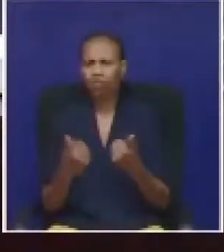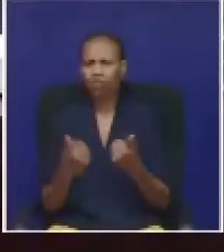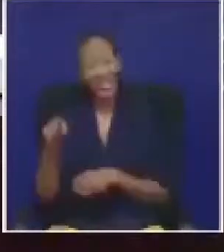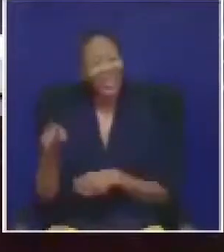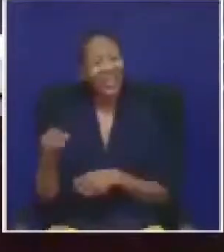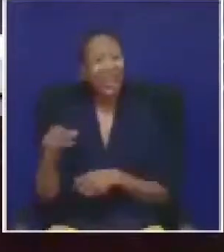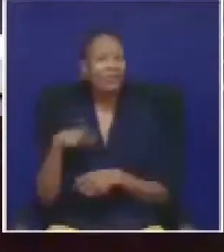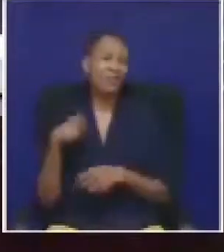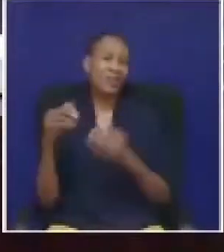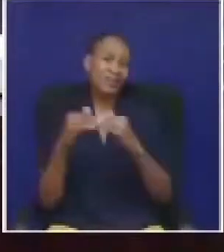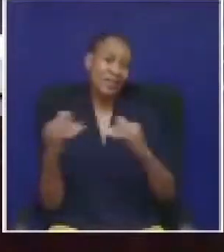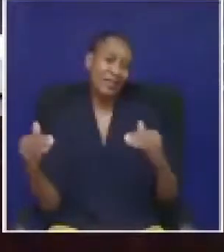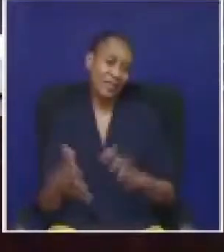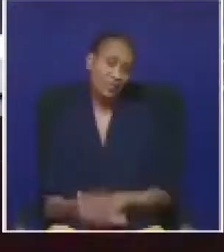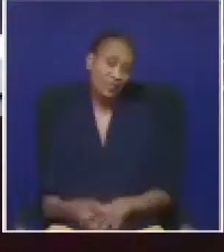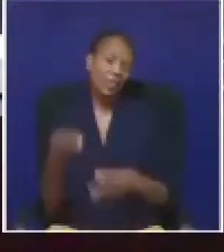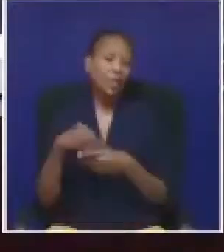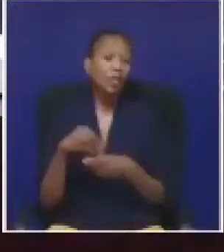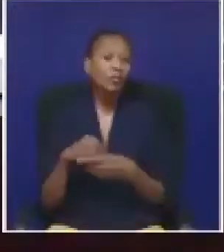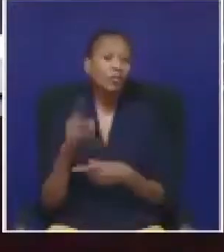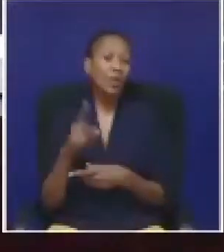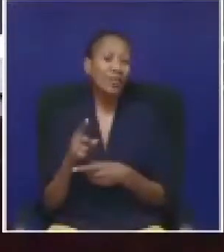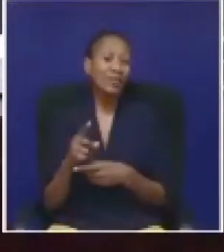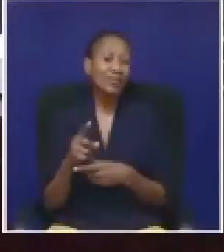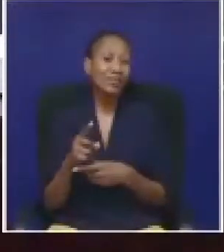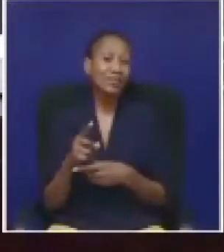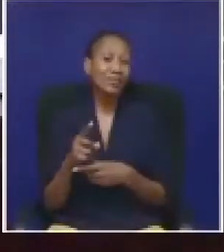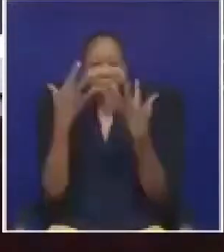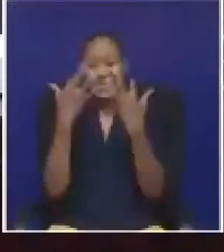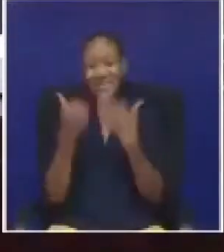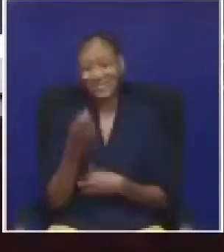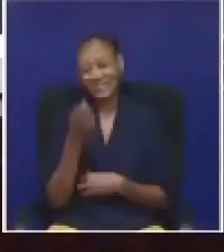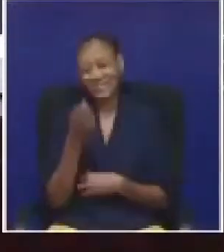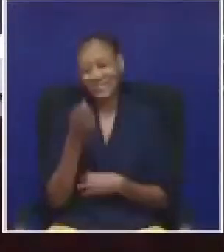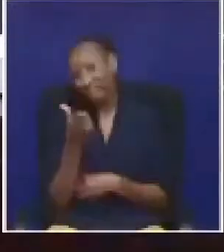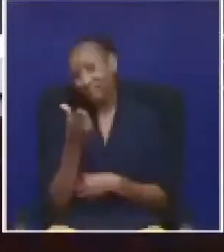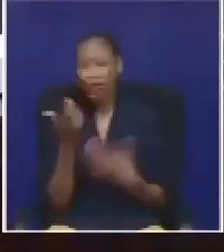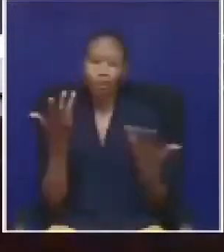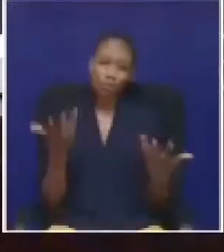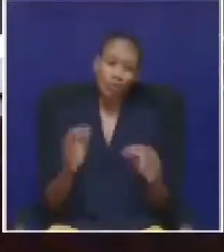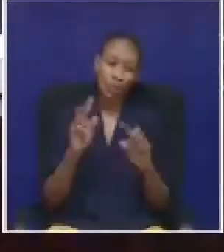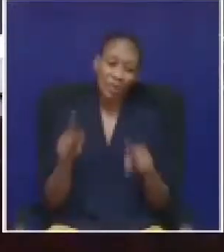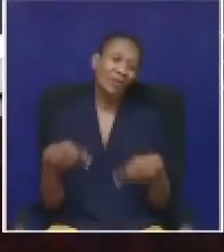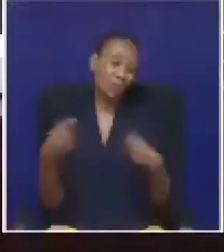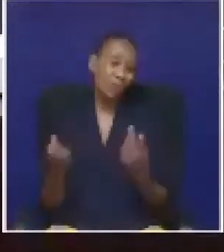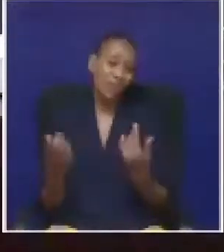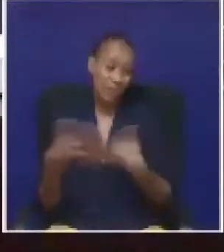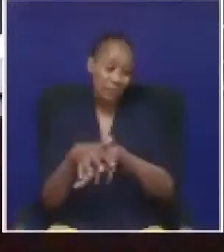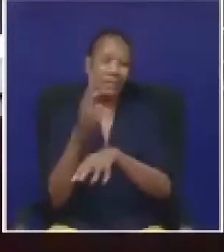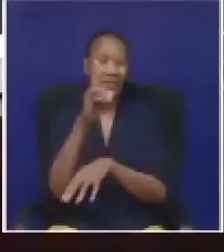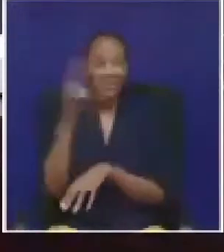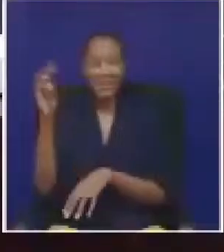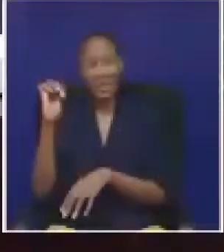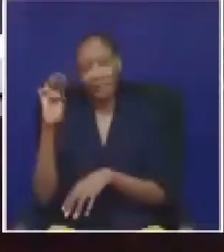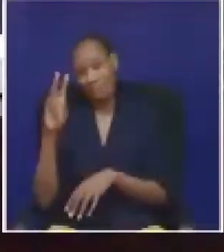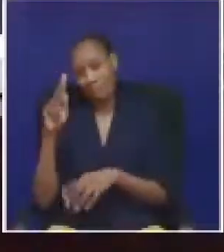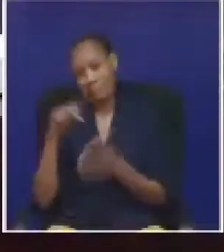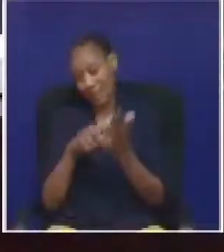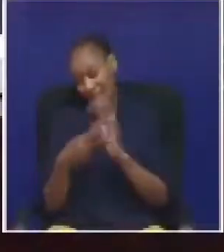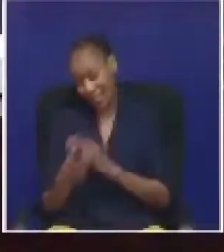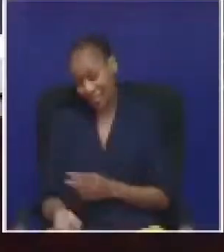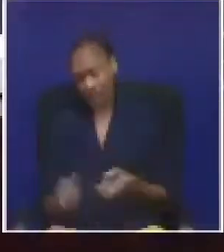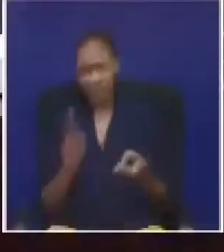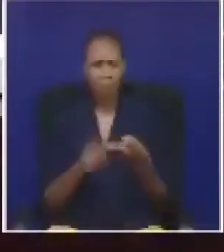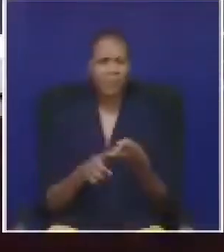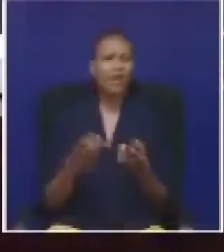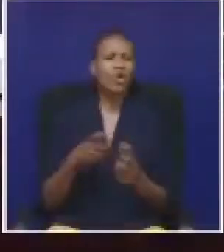level, including inadequate budgets to implement DDM plans and inadequate